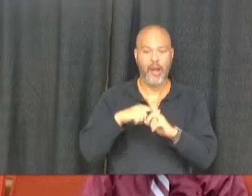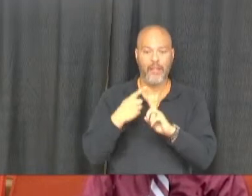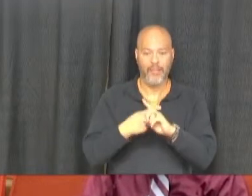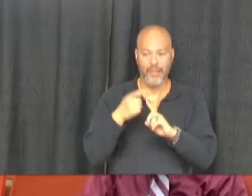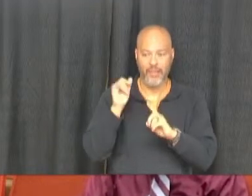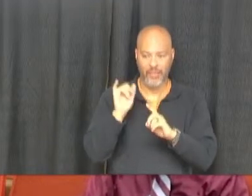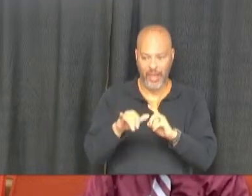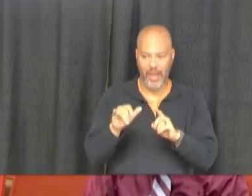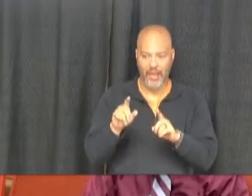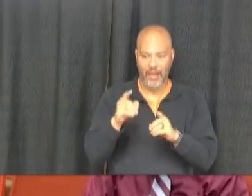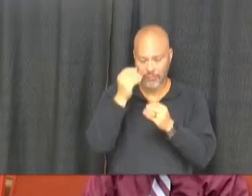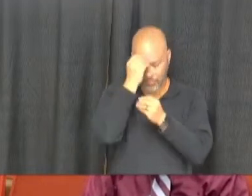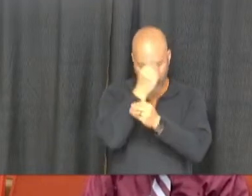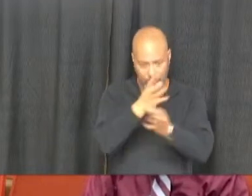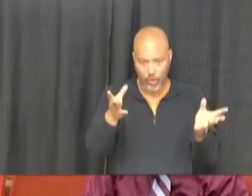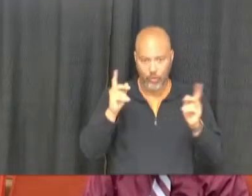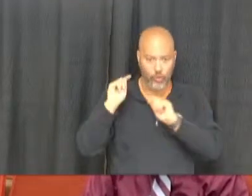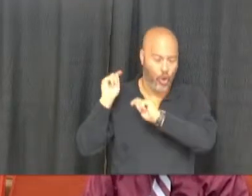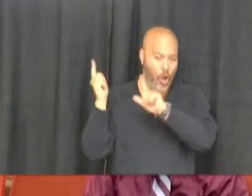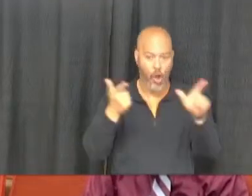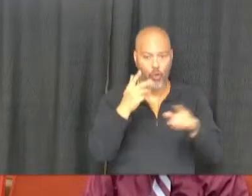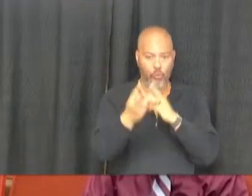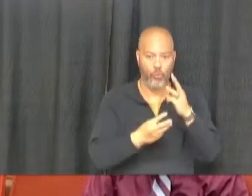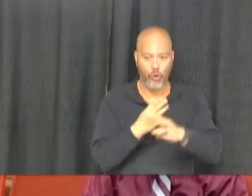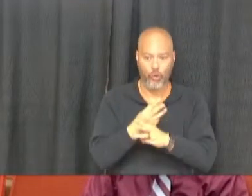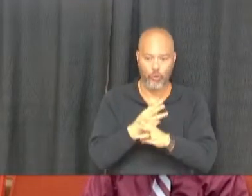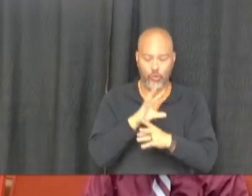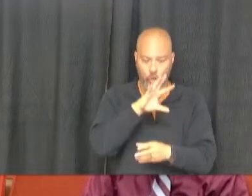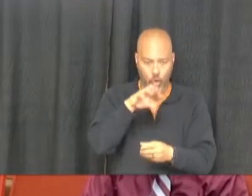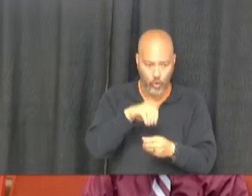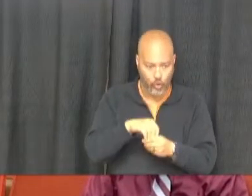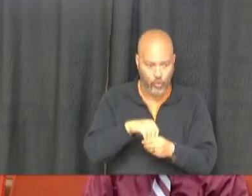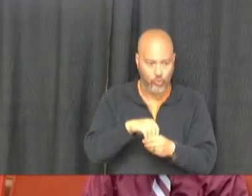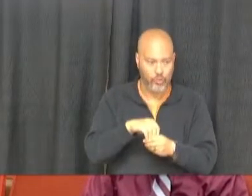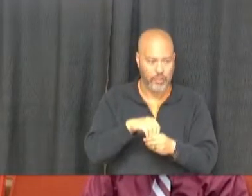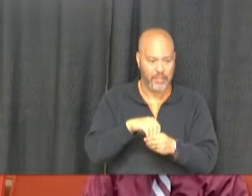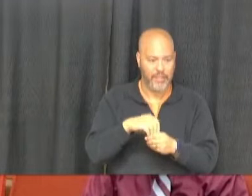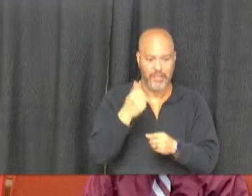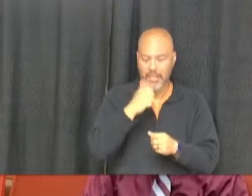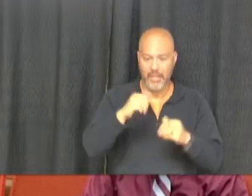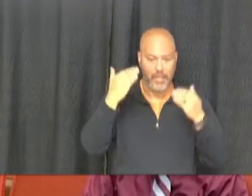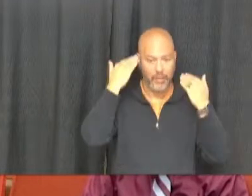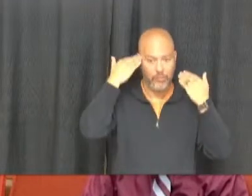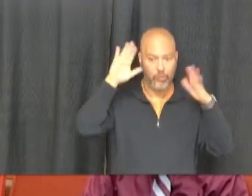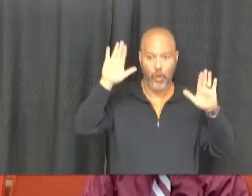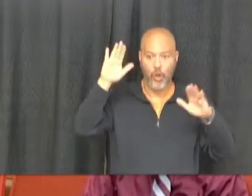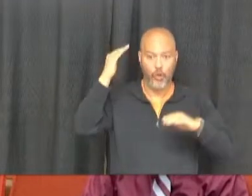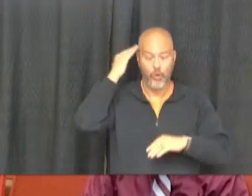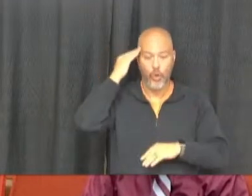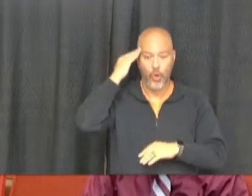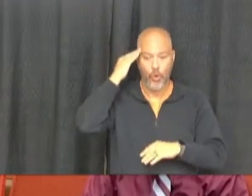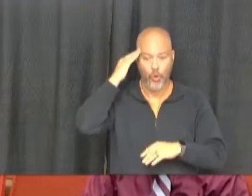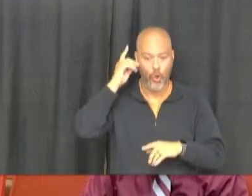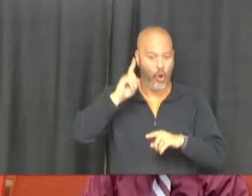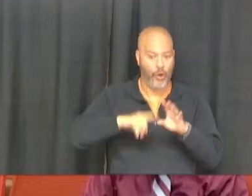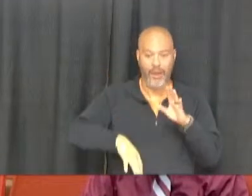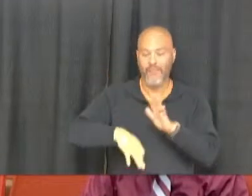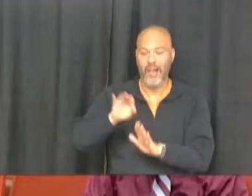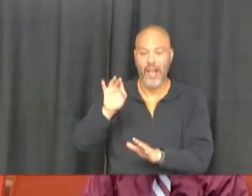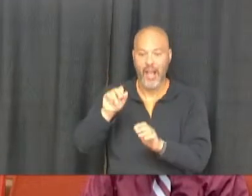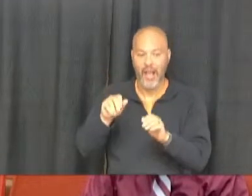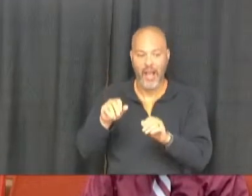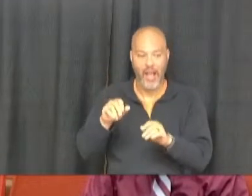that serves as notice to all the world to include any unknown heirs or unlocatable